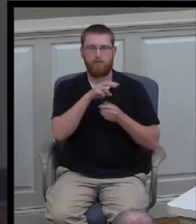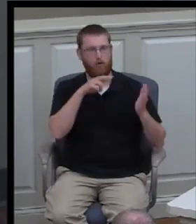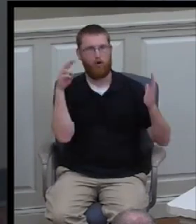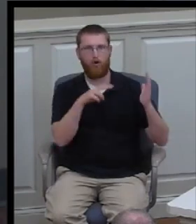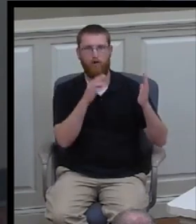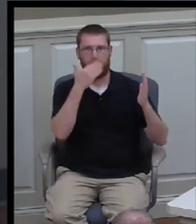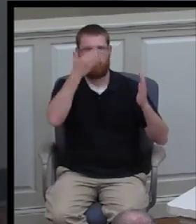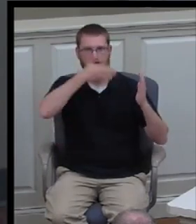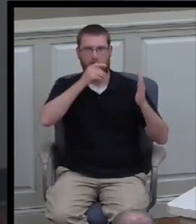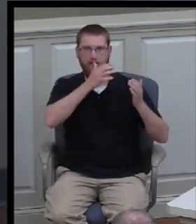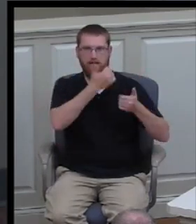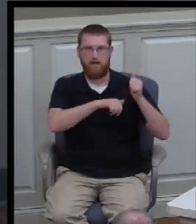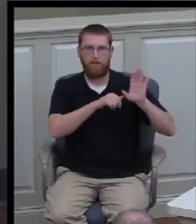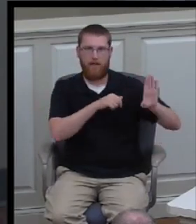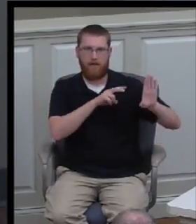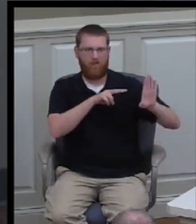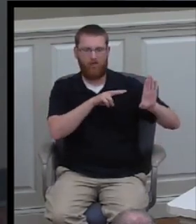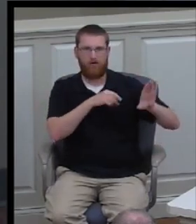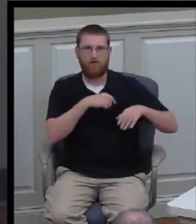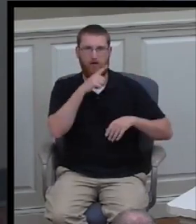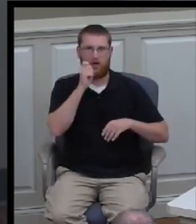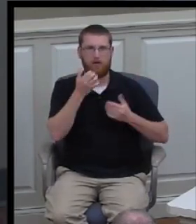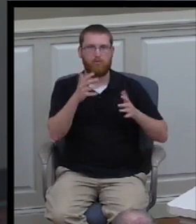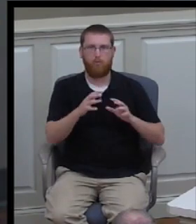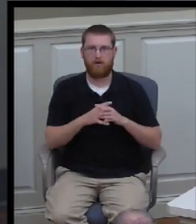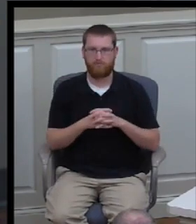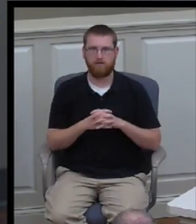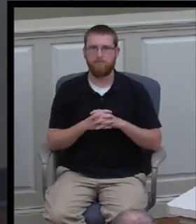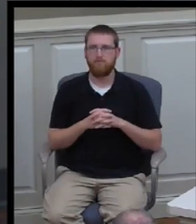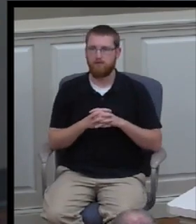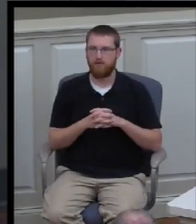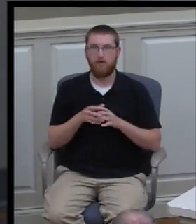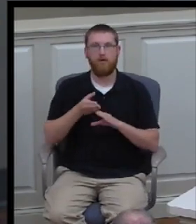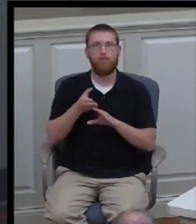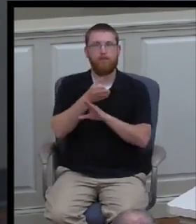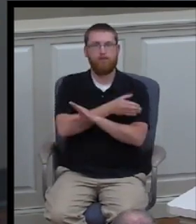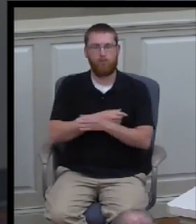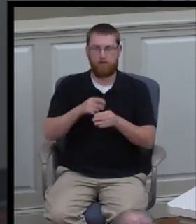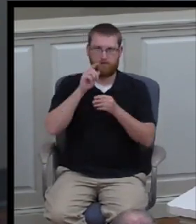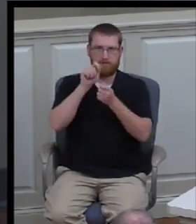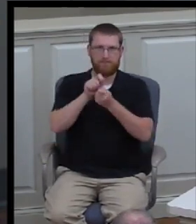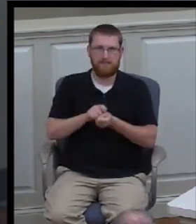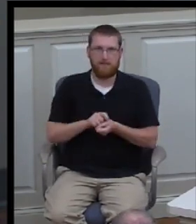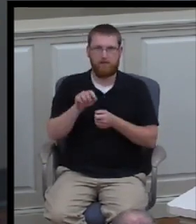rear or rear of the buildings facing on the street front. Before we got into the details, though, of